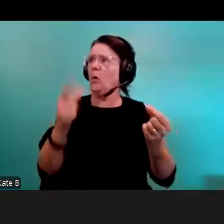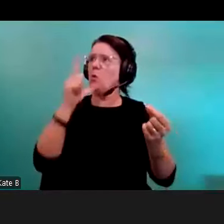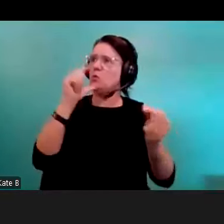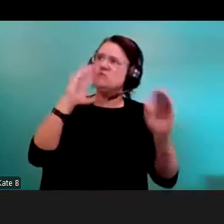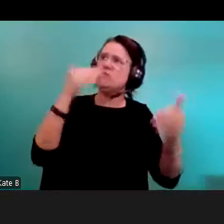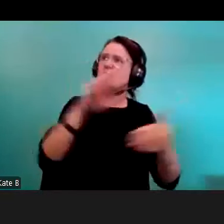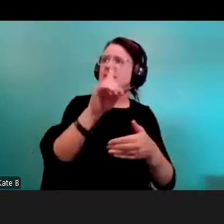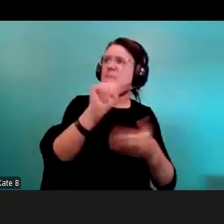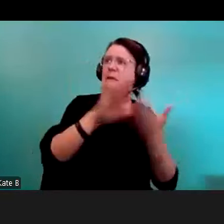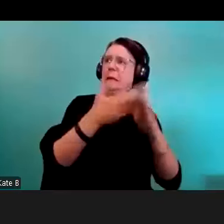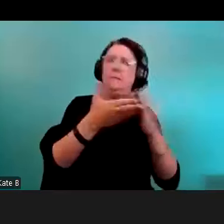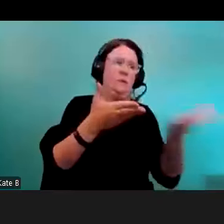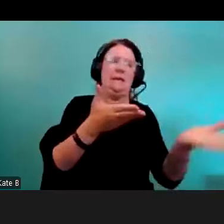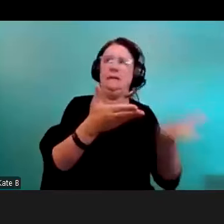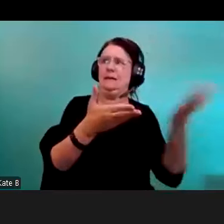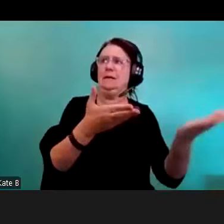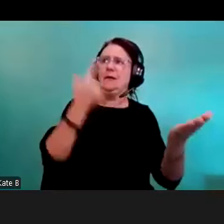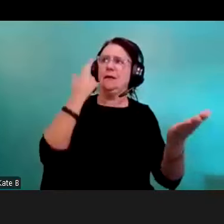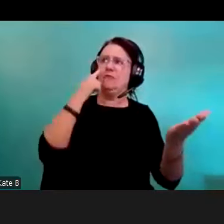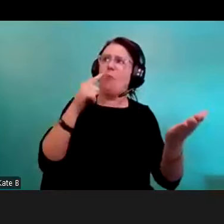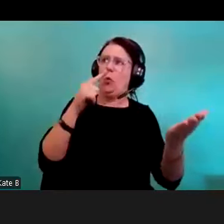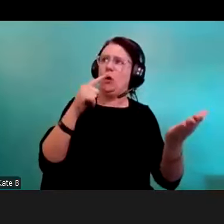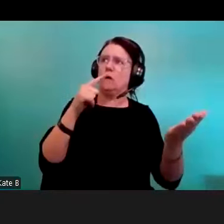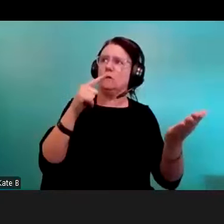disability community from a partisan angle?